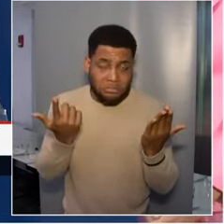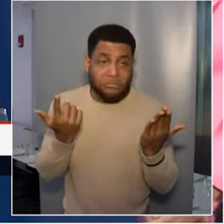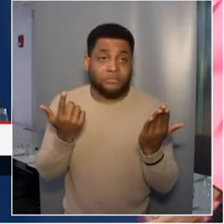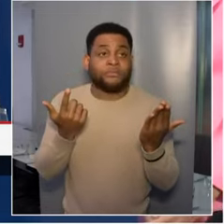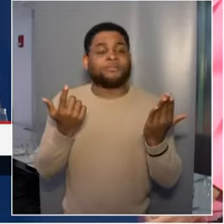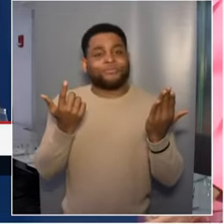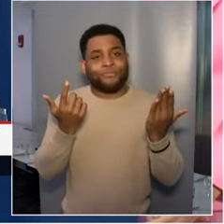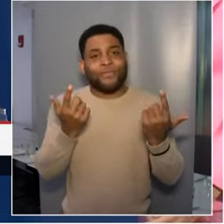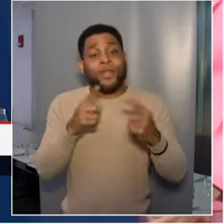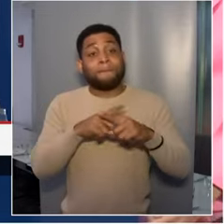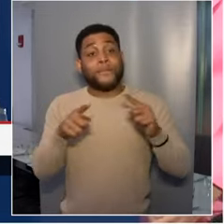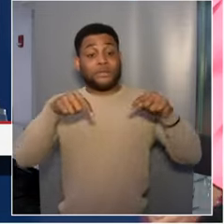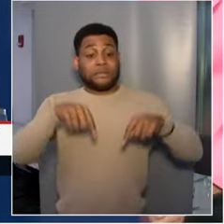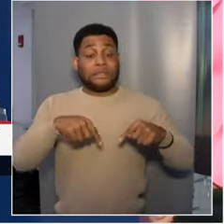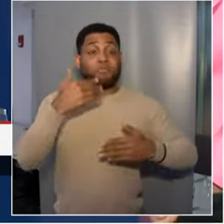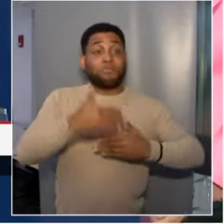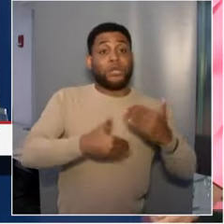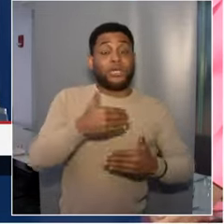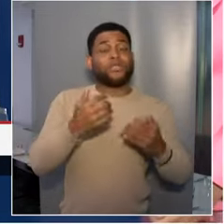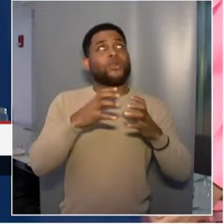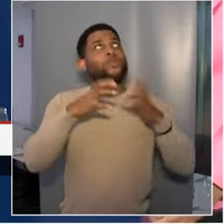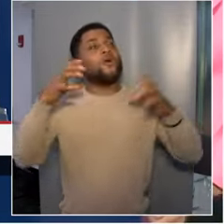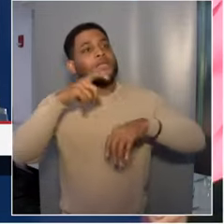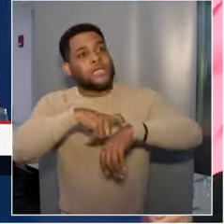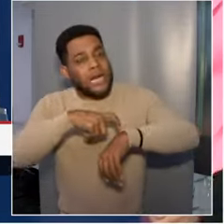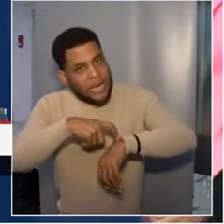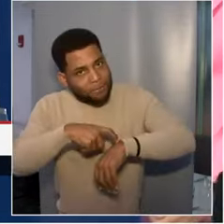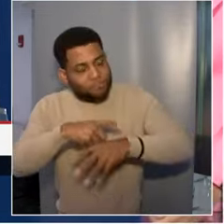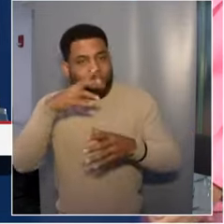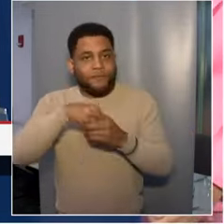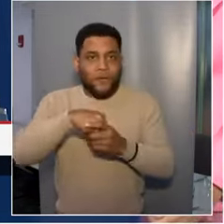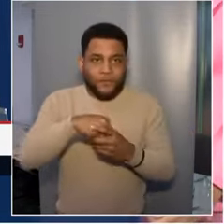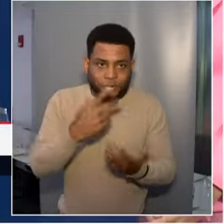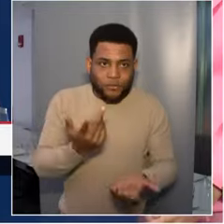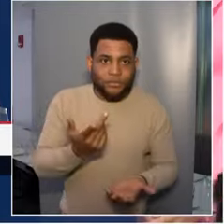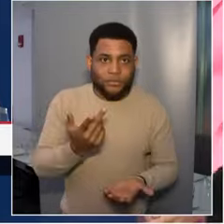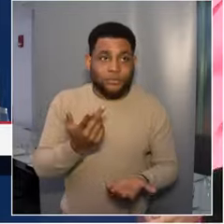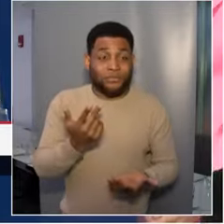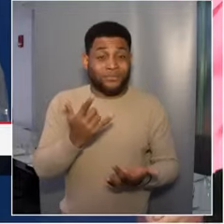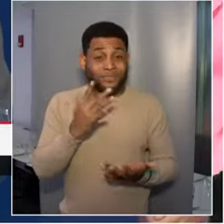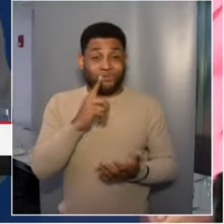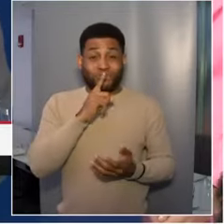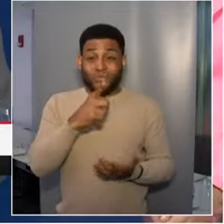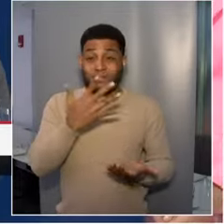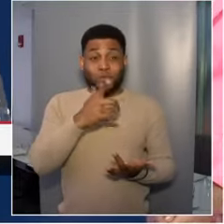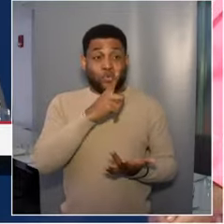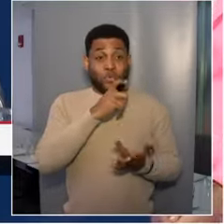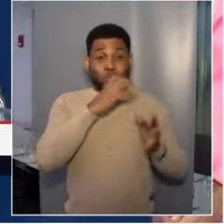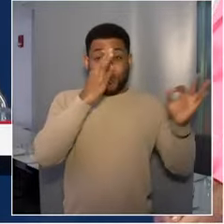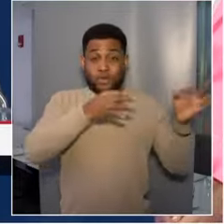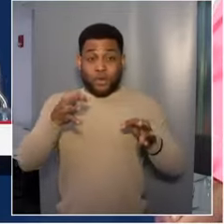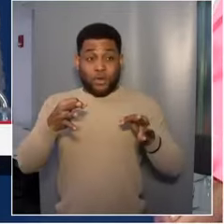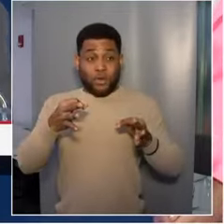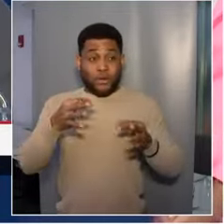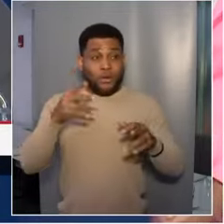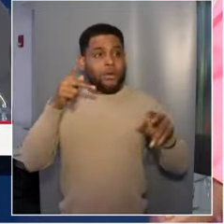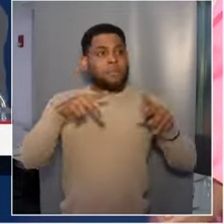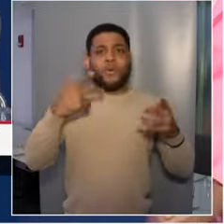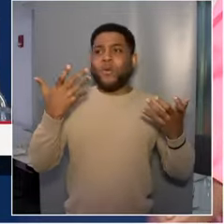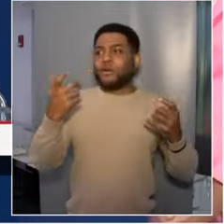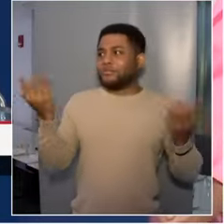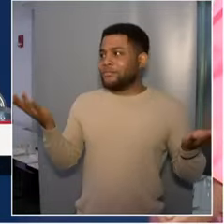no one really was involved other than the people that you see here to make this decision. When you look at that whiteboard, we talk about